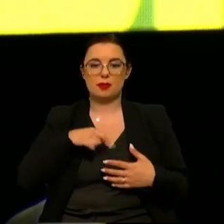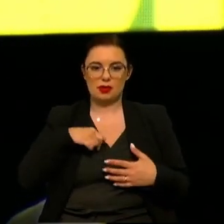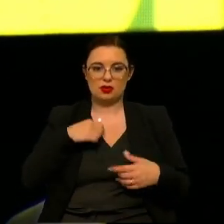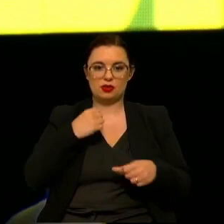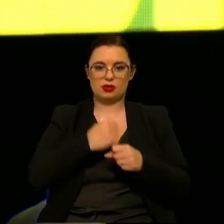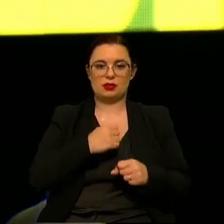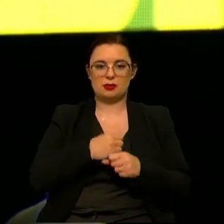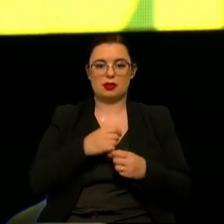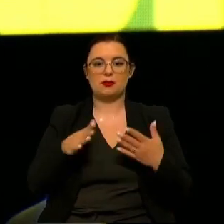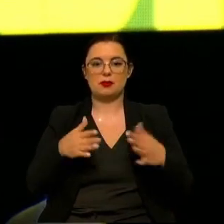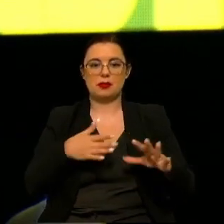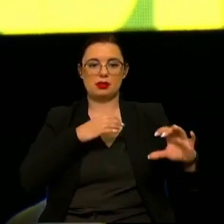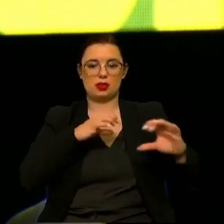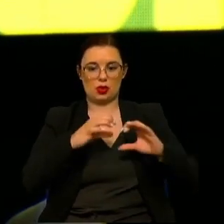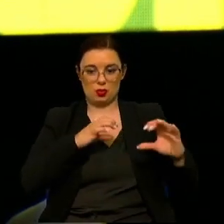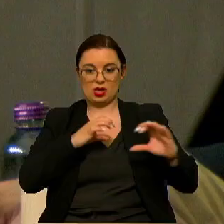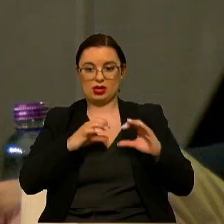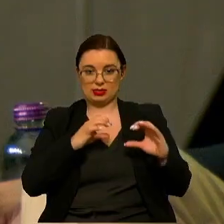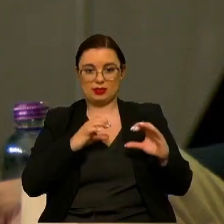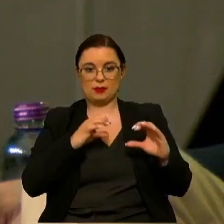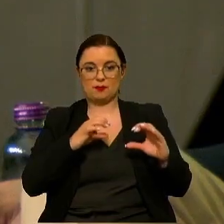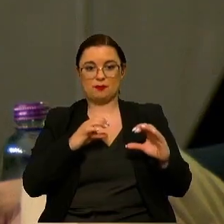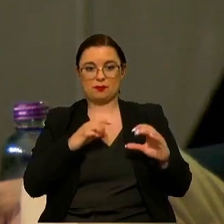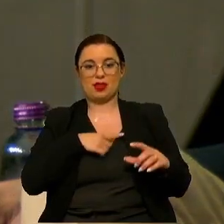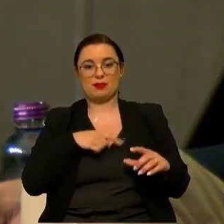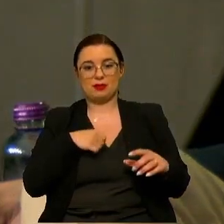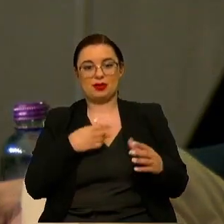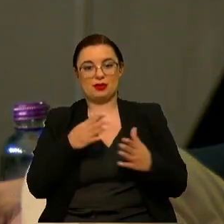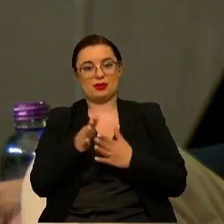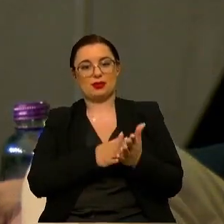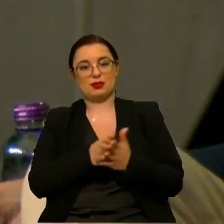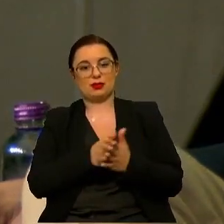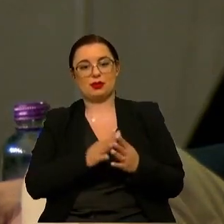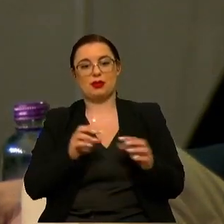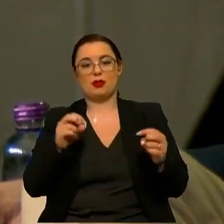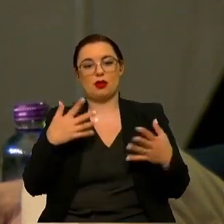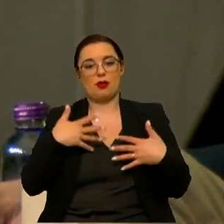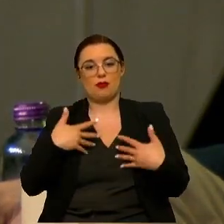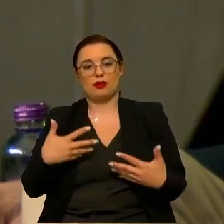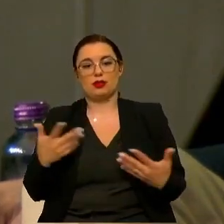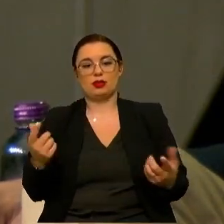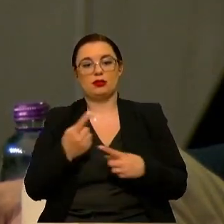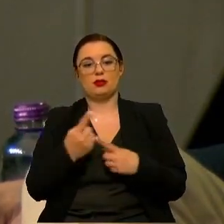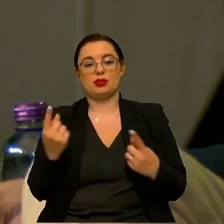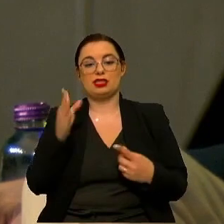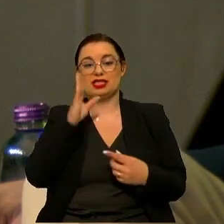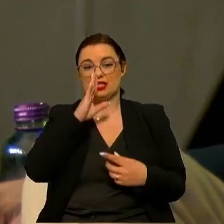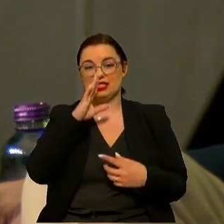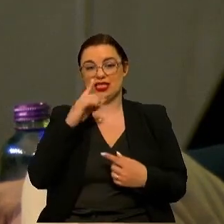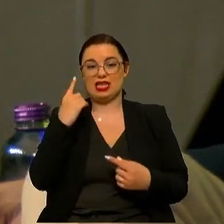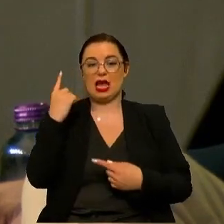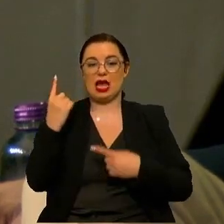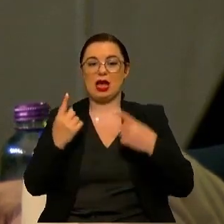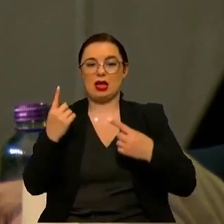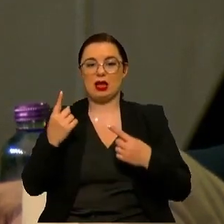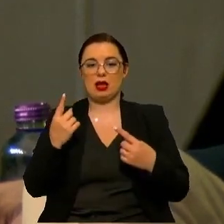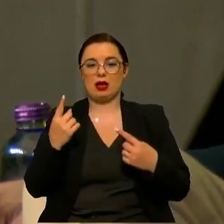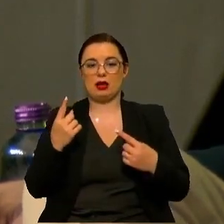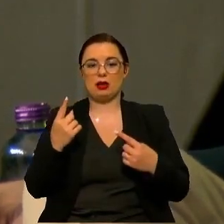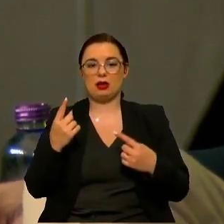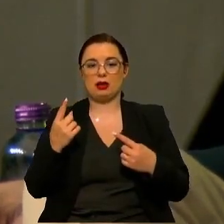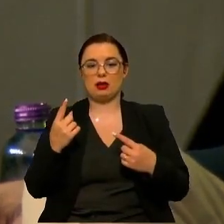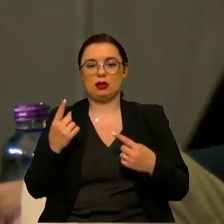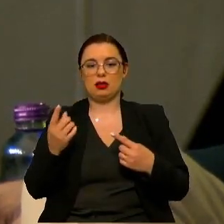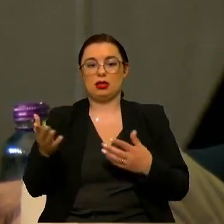challenge? Is it an advantage? Those working more on communication, it's an opportunity or a motivation, because if